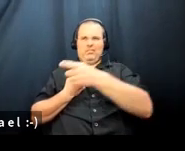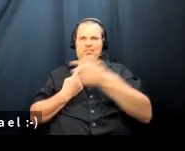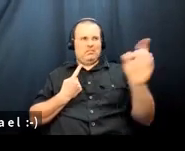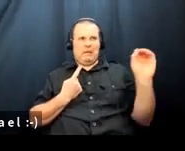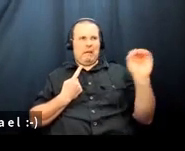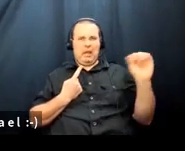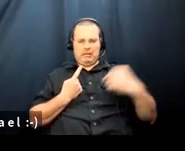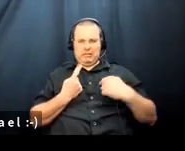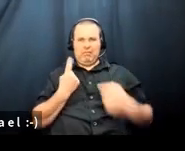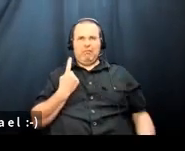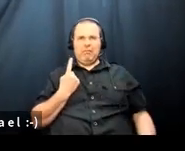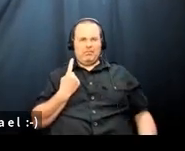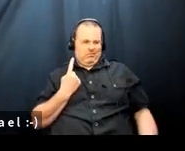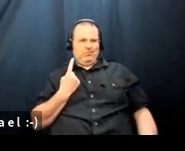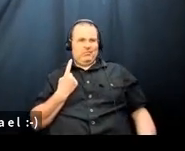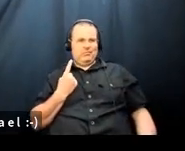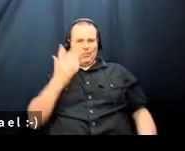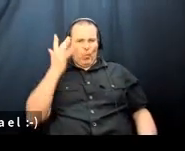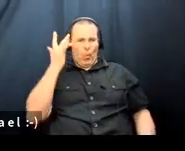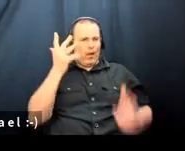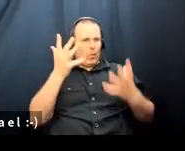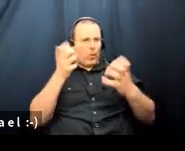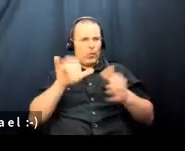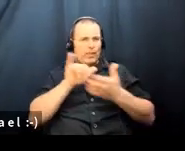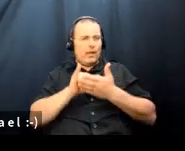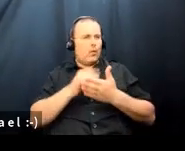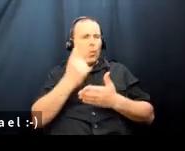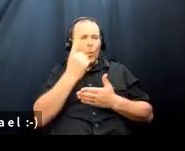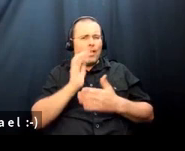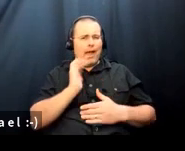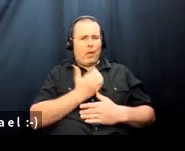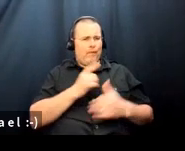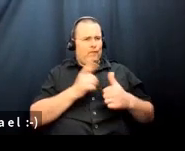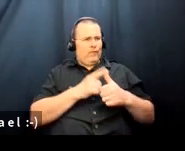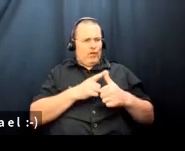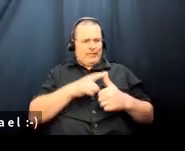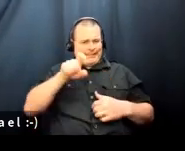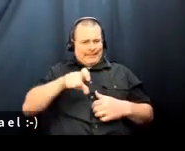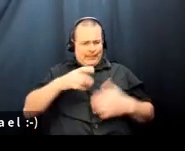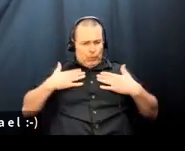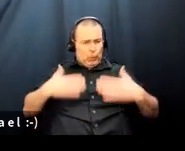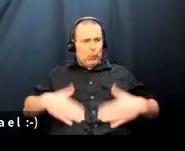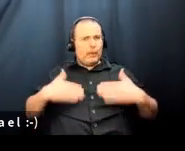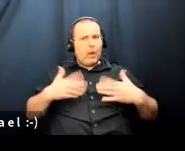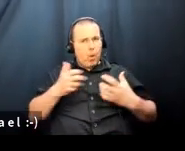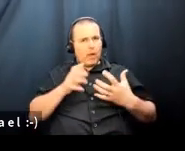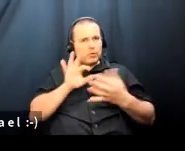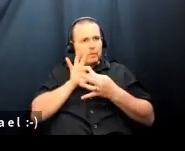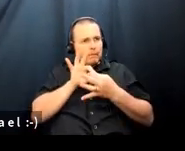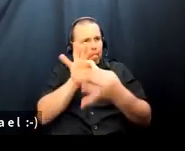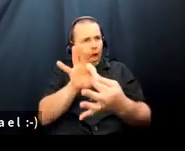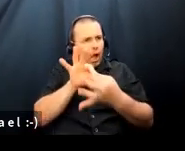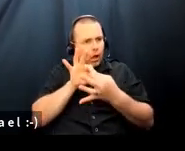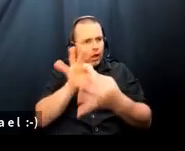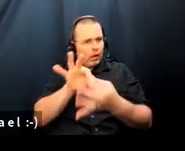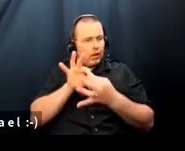Because one of the first needs of humans is to belong. And if I look different than you, if I act different than